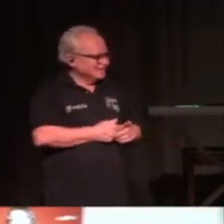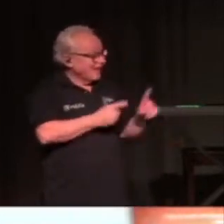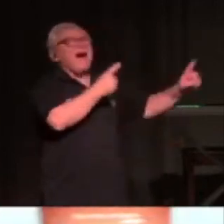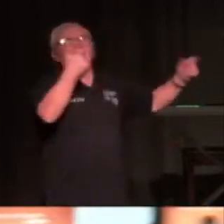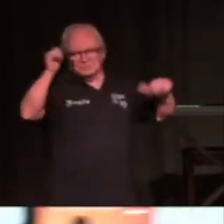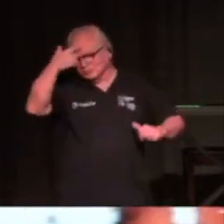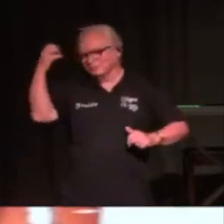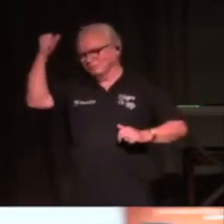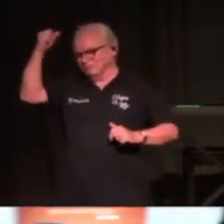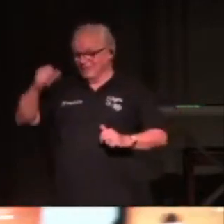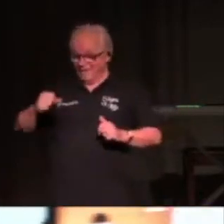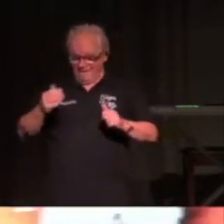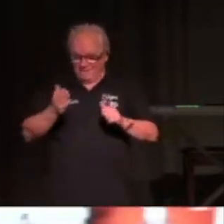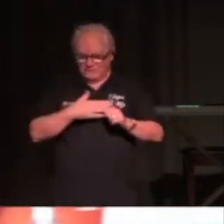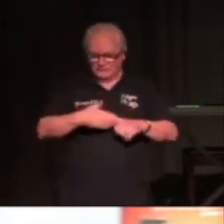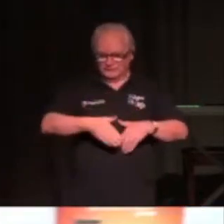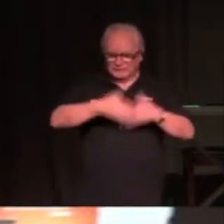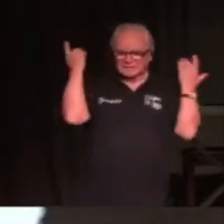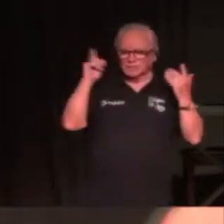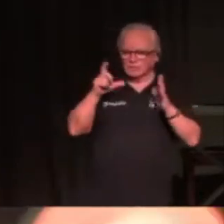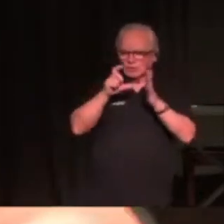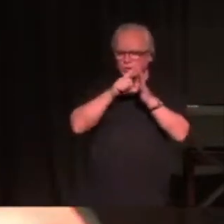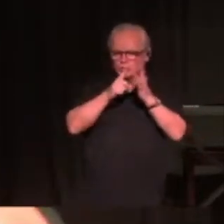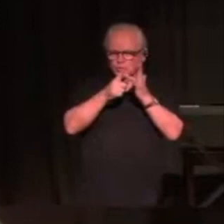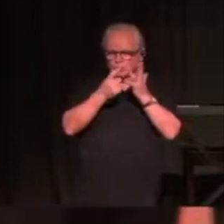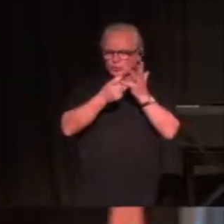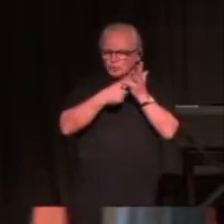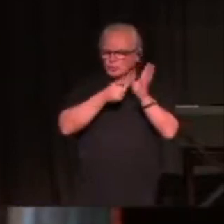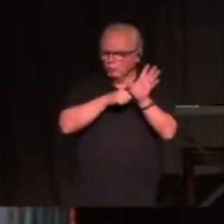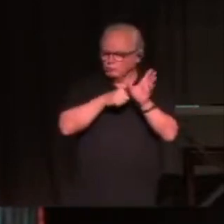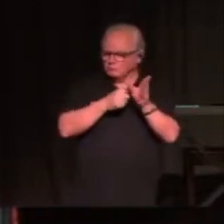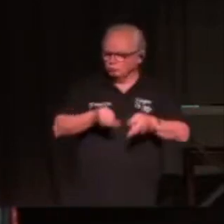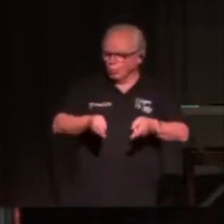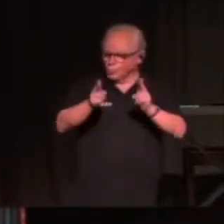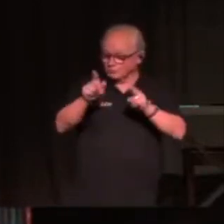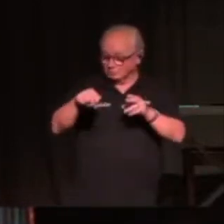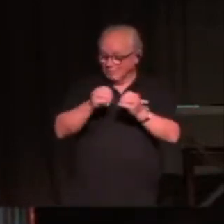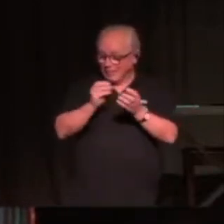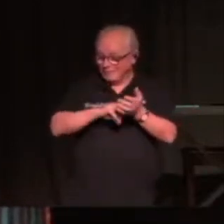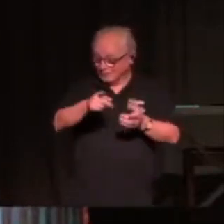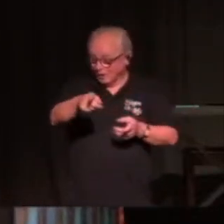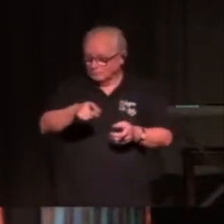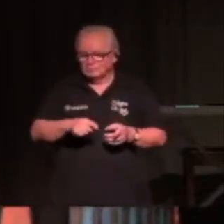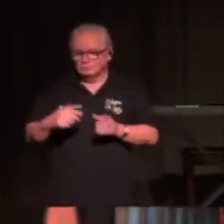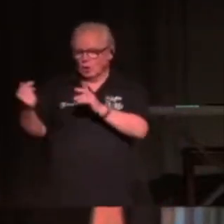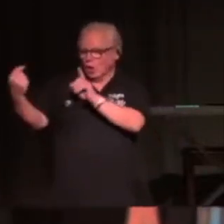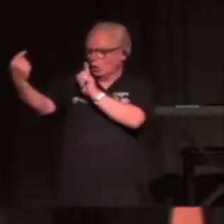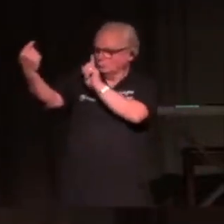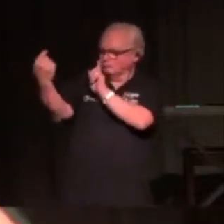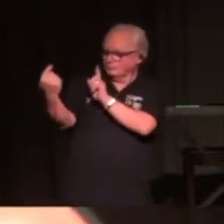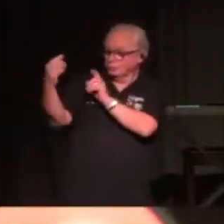Our first night was in the Dury Road, and we sat outside the Congregational Church in the Dury Road, and I sat on the